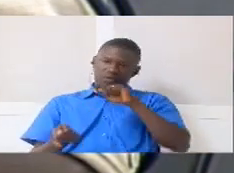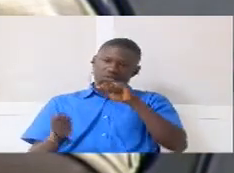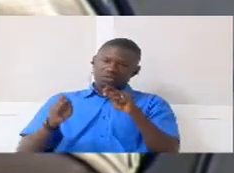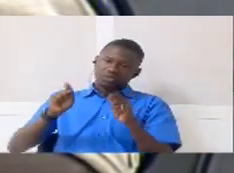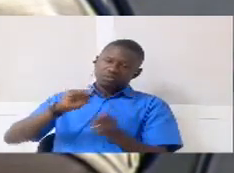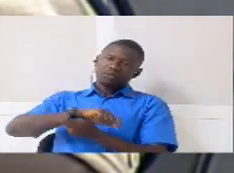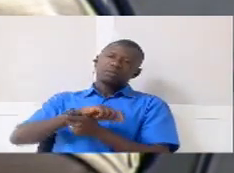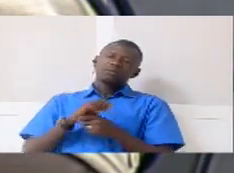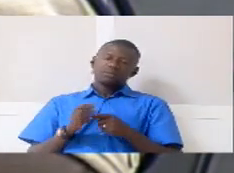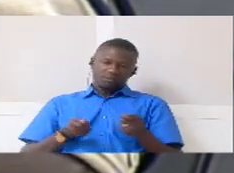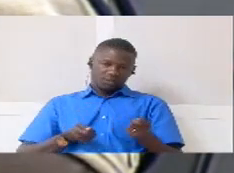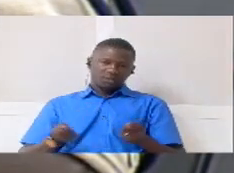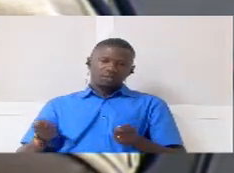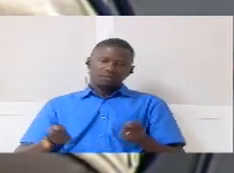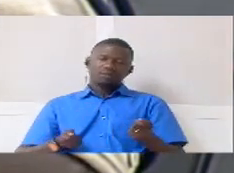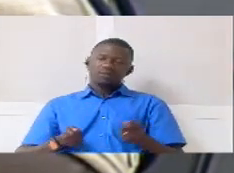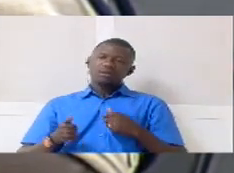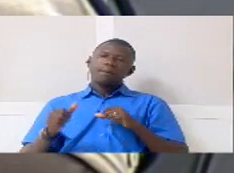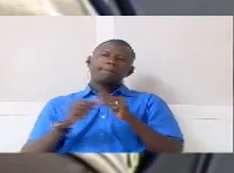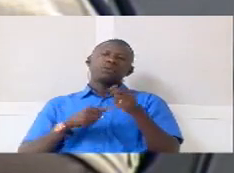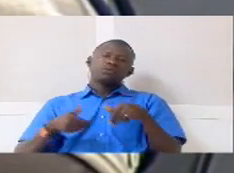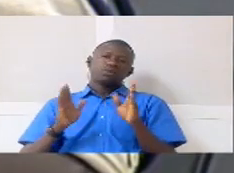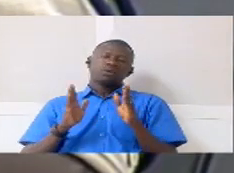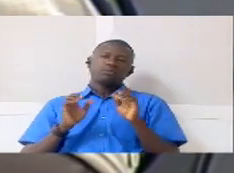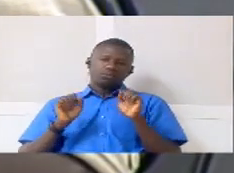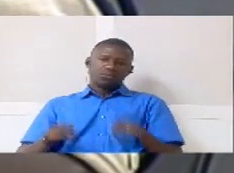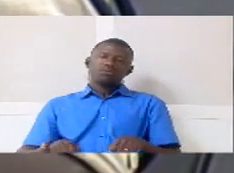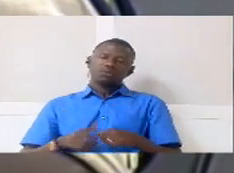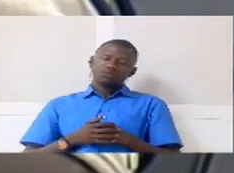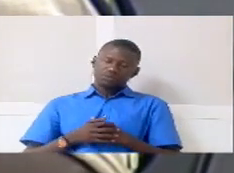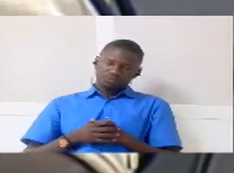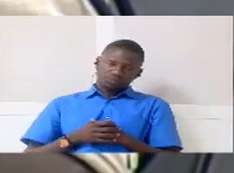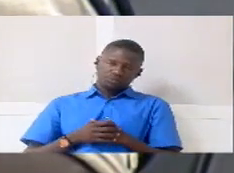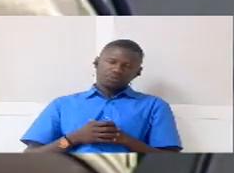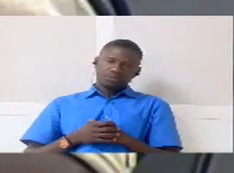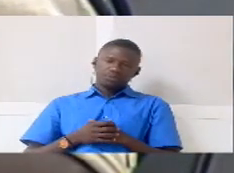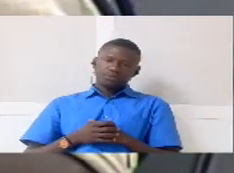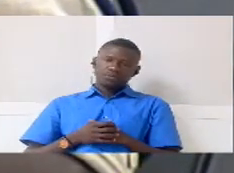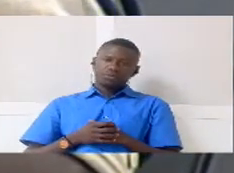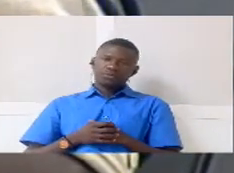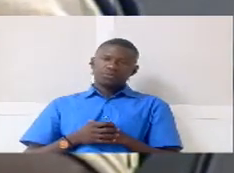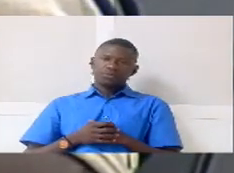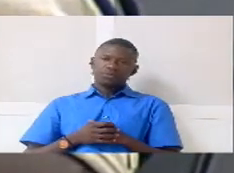to manage our prisons in the best way possible. Nga mera wale kumaya rakadu ko.